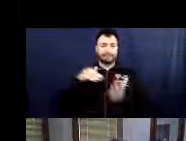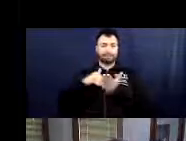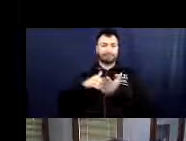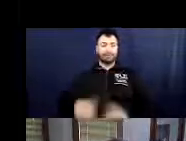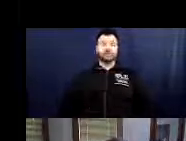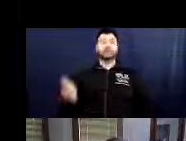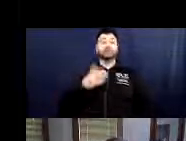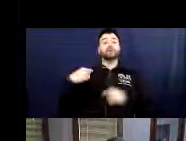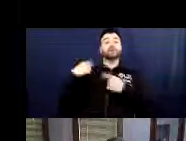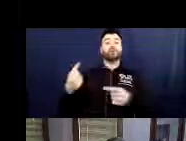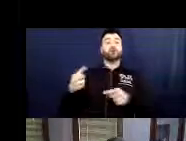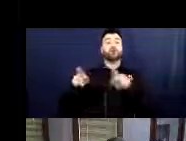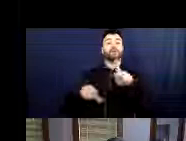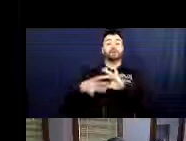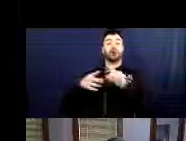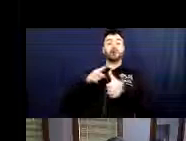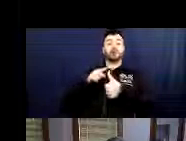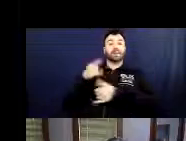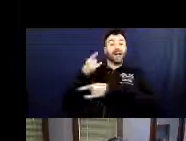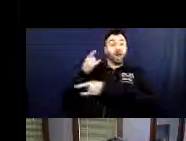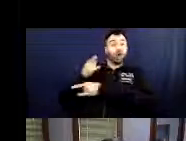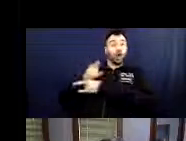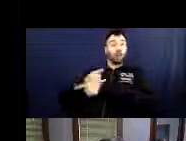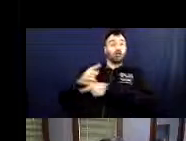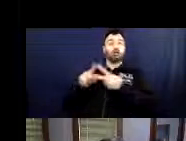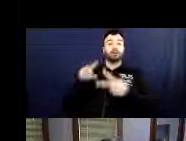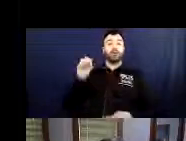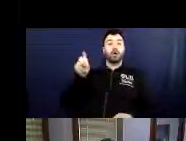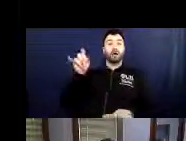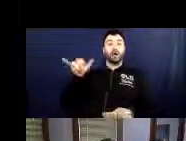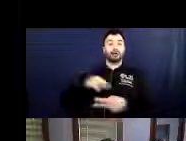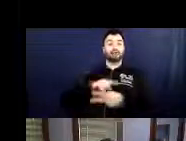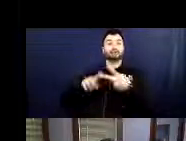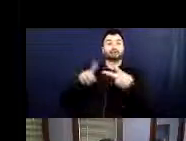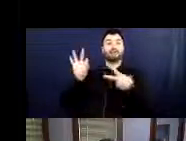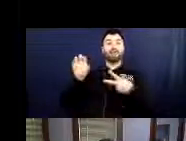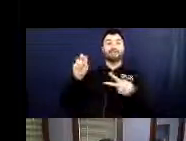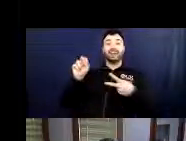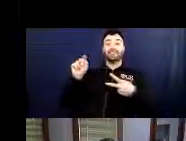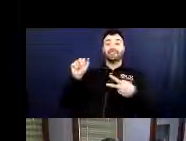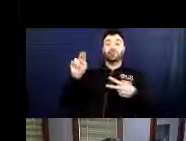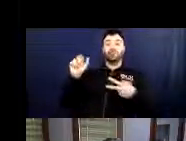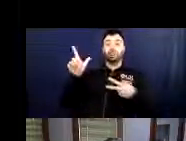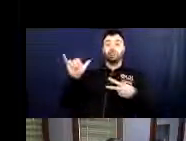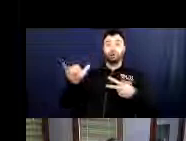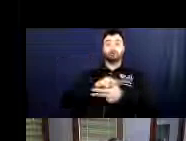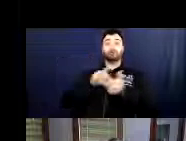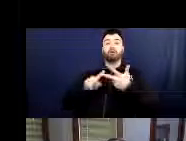far we've got alcohol, Oxycontin, opiates, Valium, fentanyl, alcohol, tobacco.